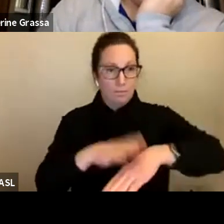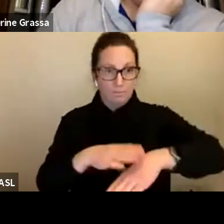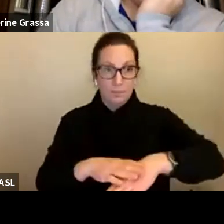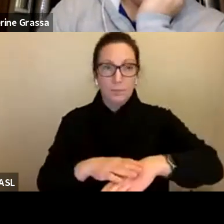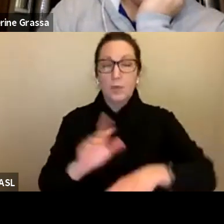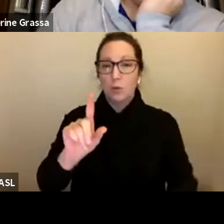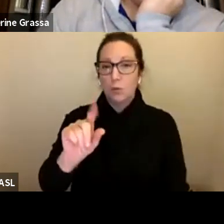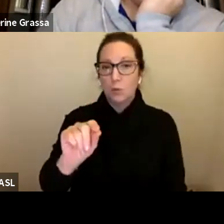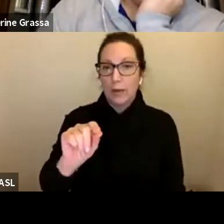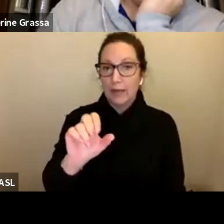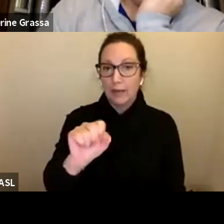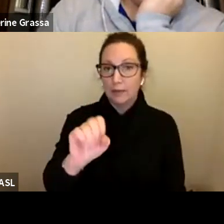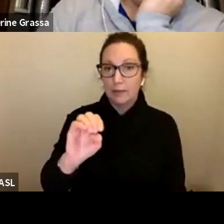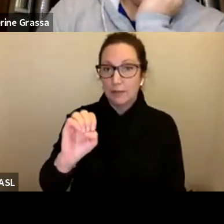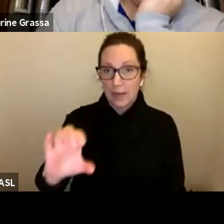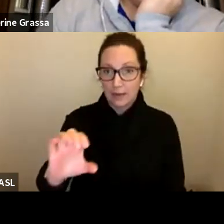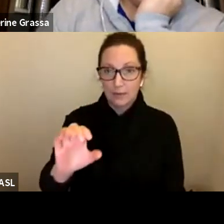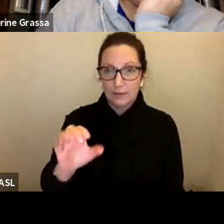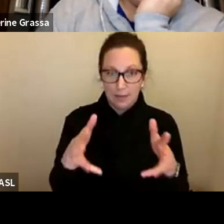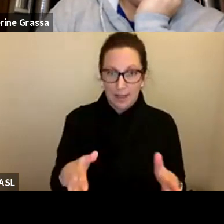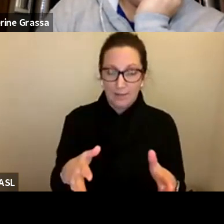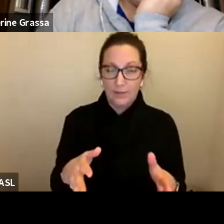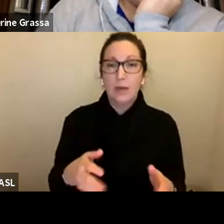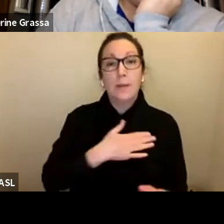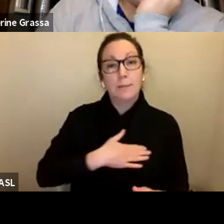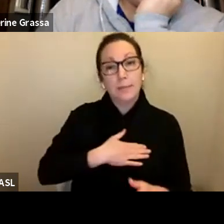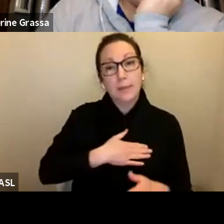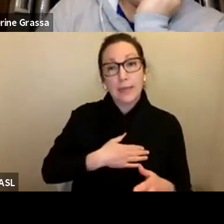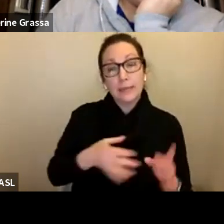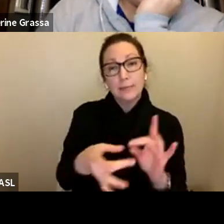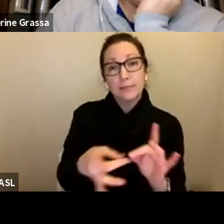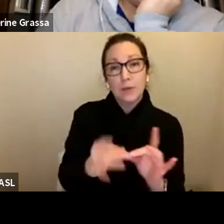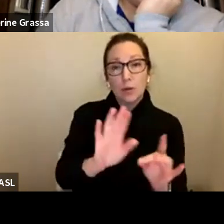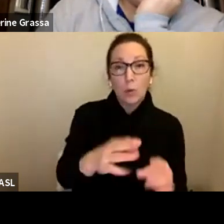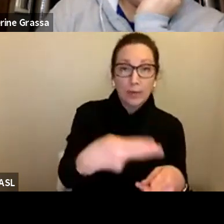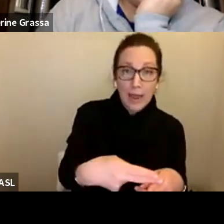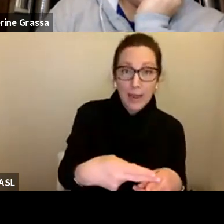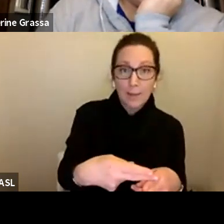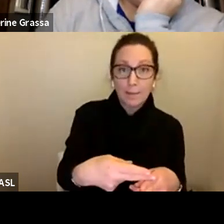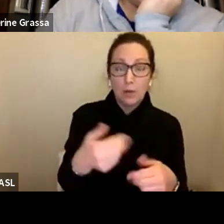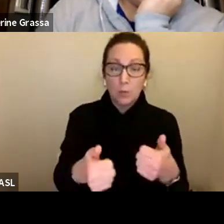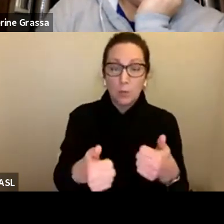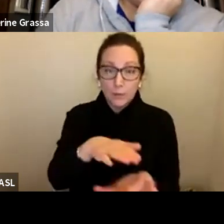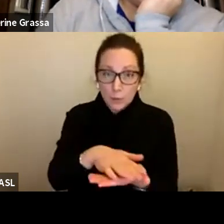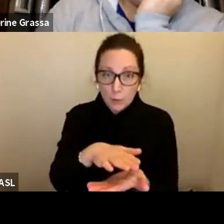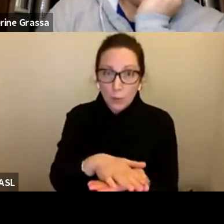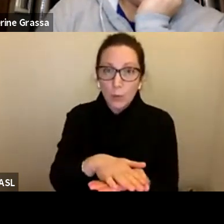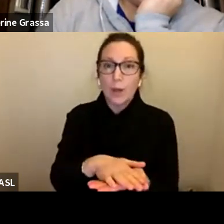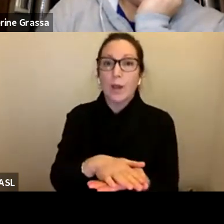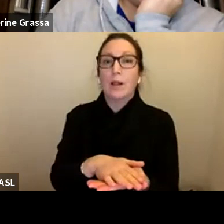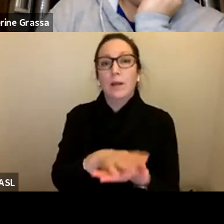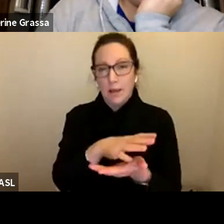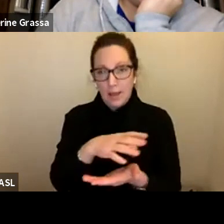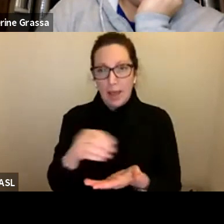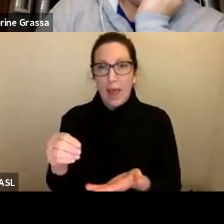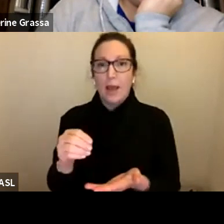left. Please state your name, affiliation, and what neighborhood you are from before you begin. When I call your name, please raise your hand virtually in